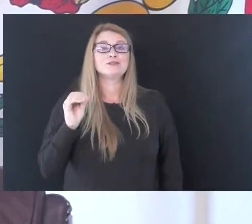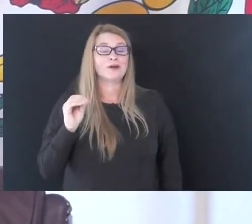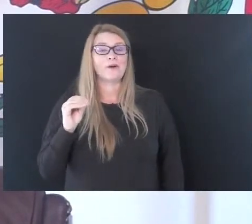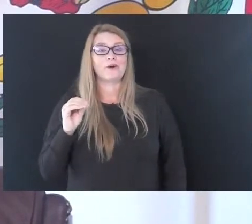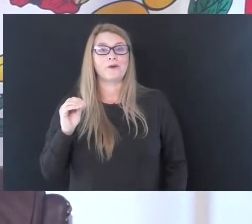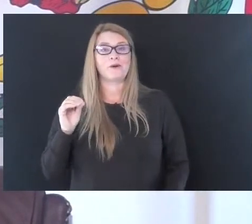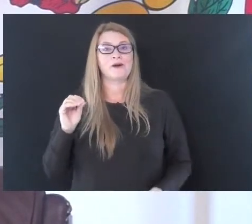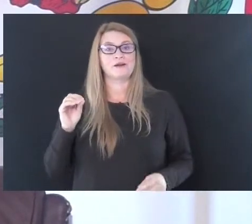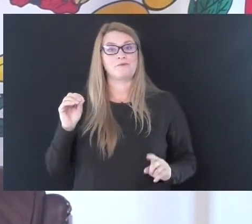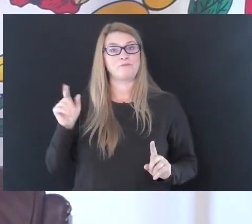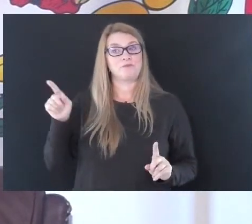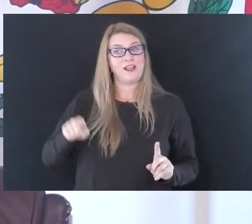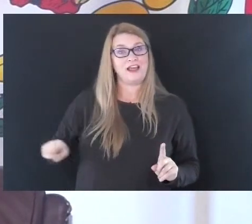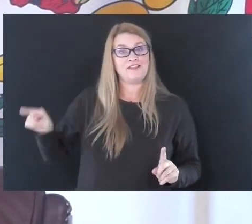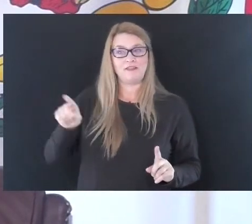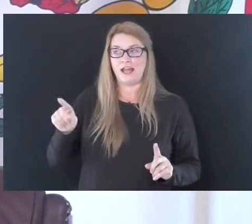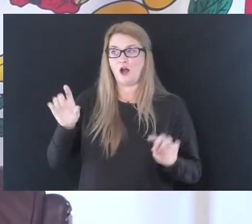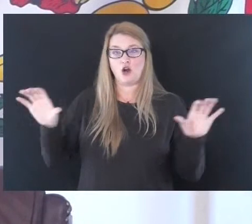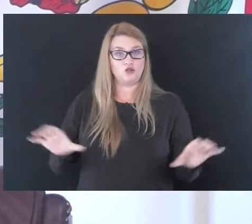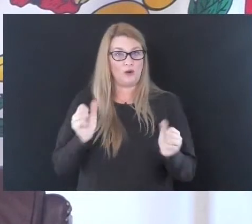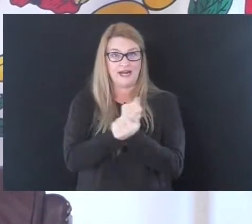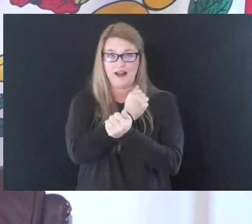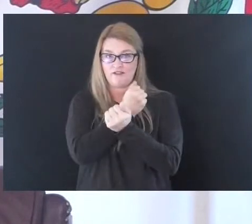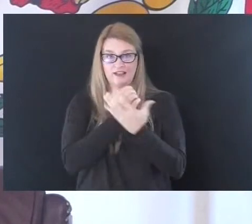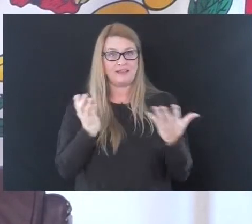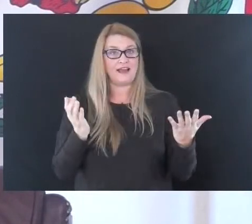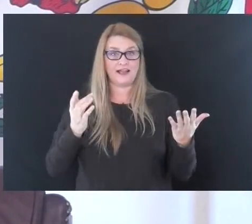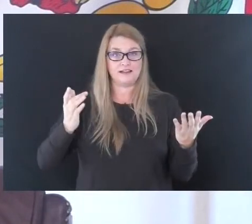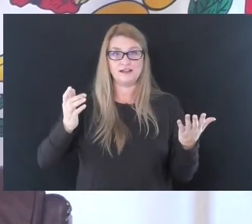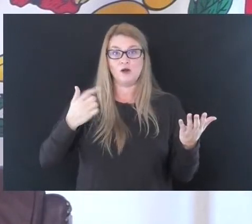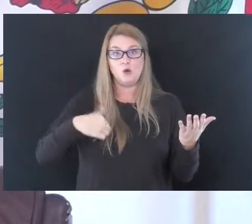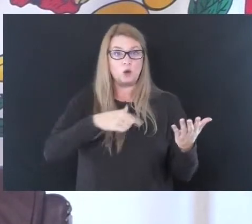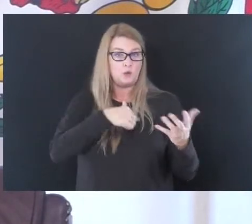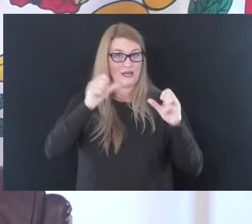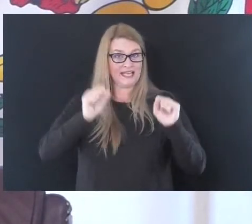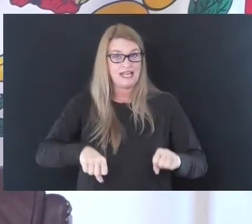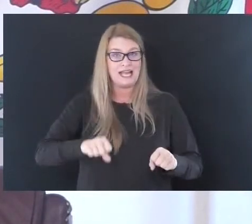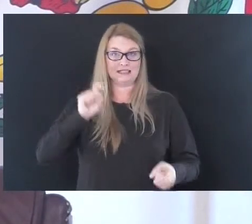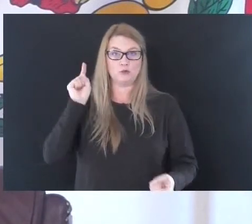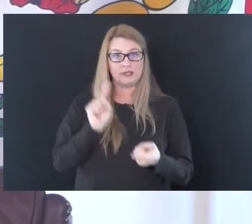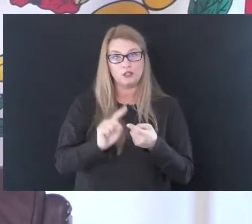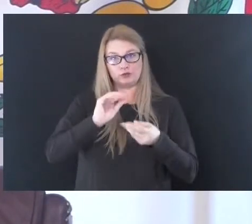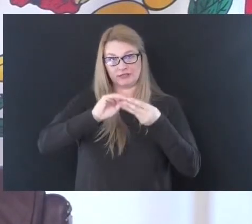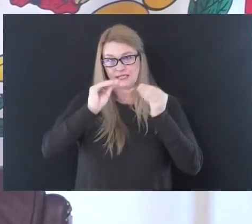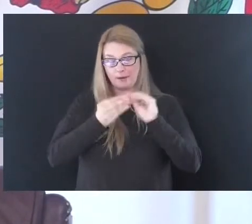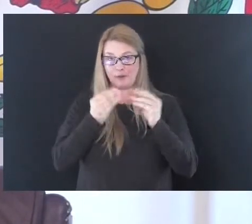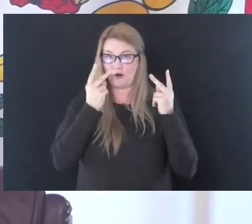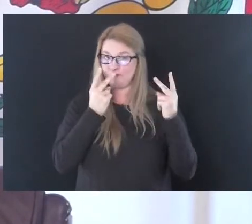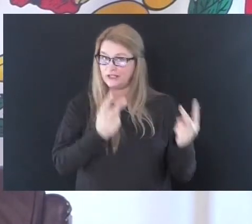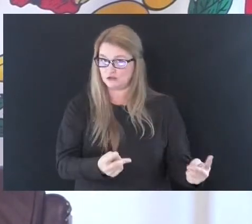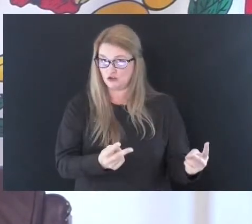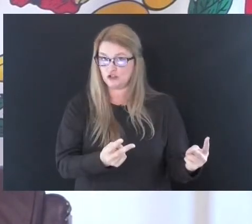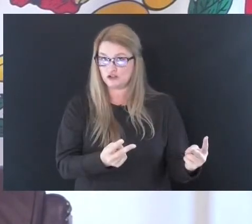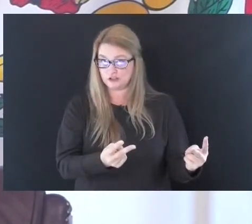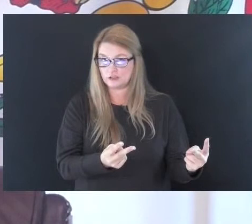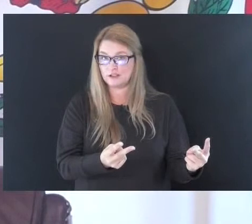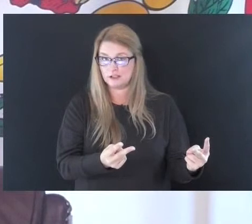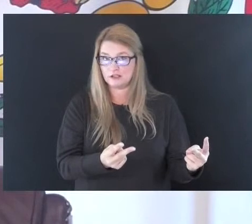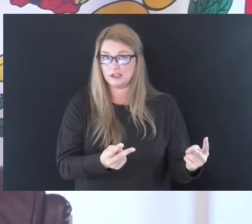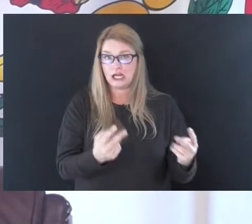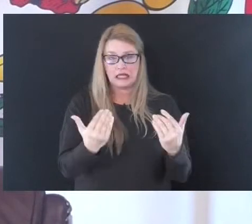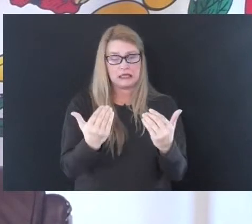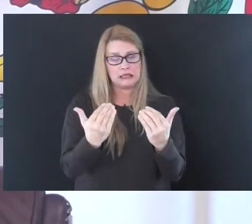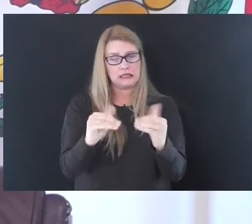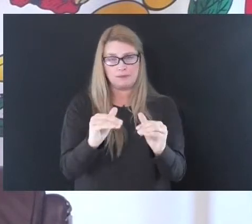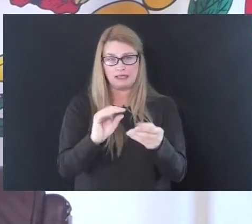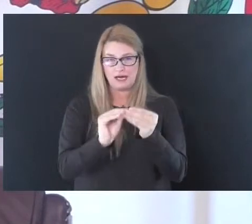They're taking every precaution. I think as far as the number of visitors, they're very, very